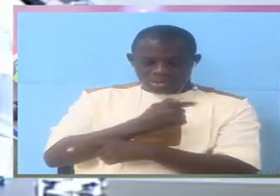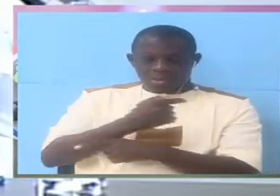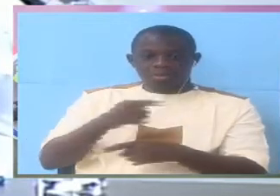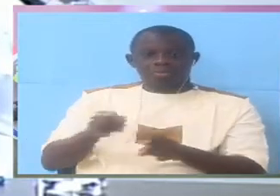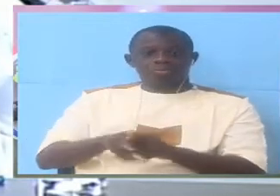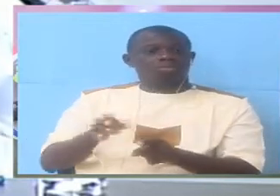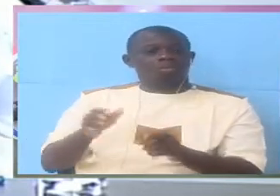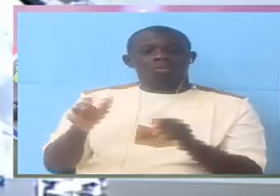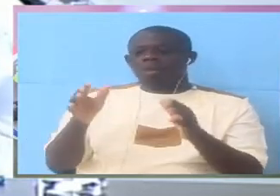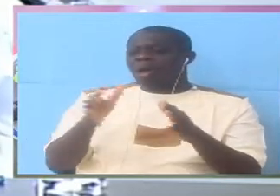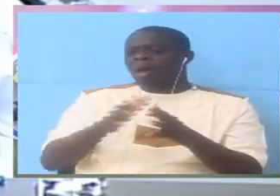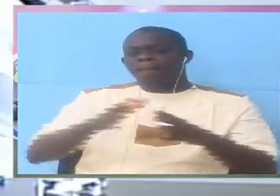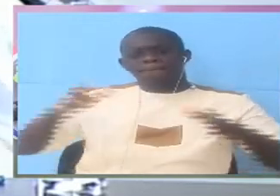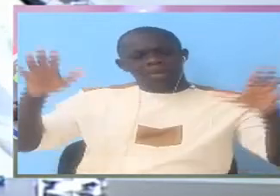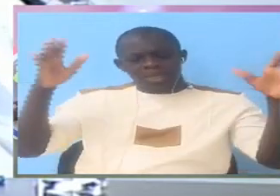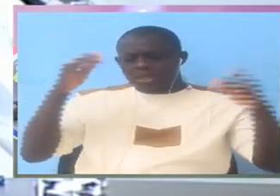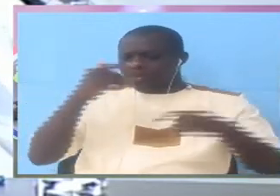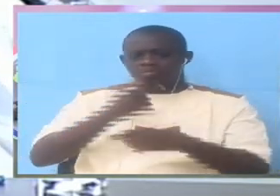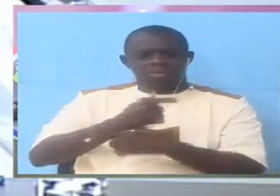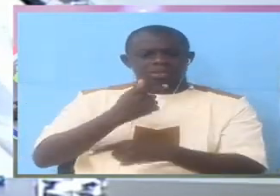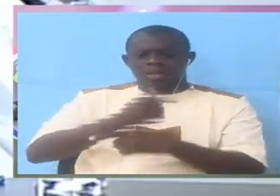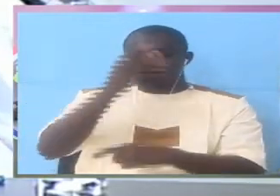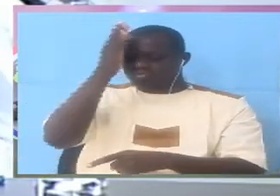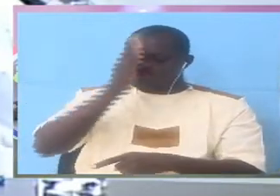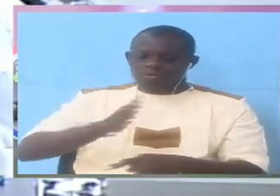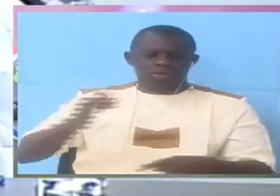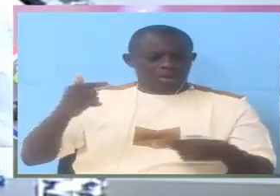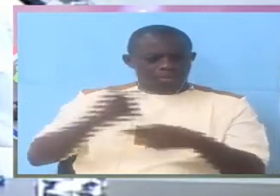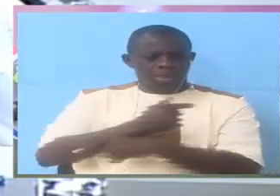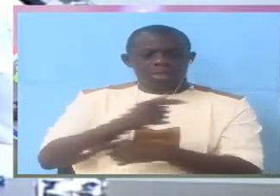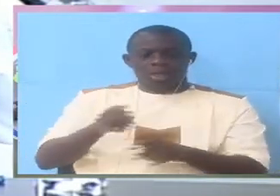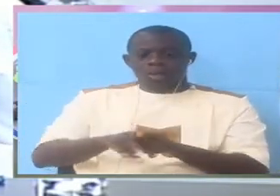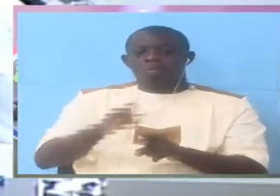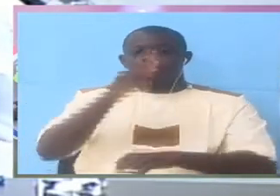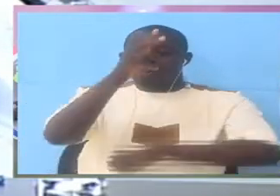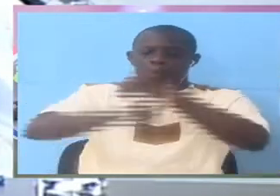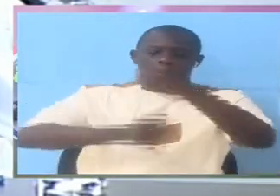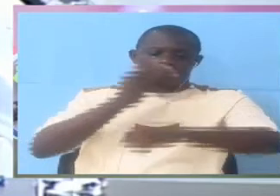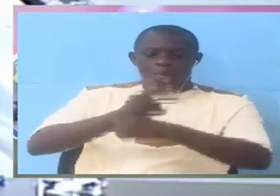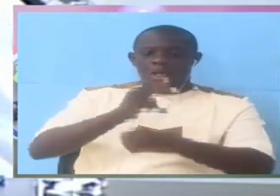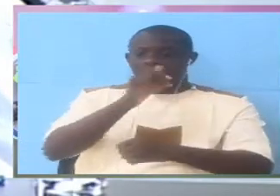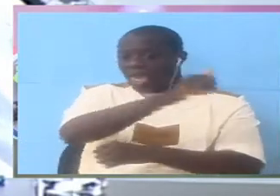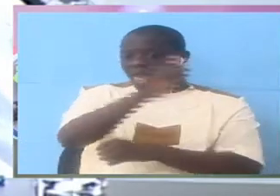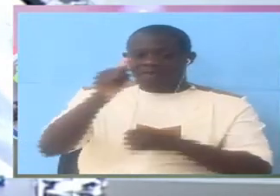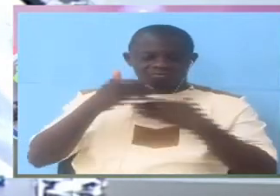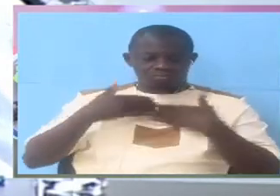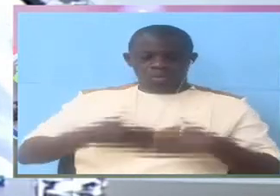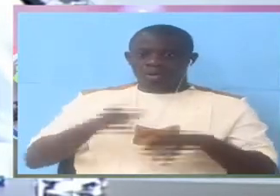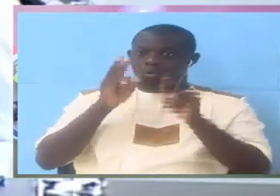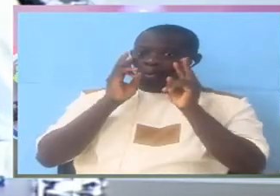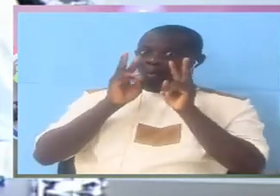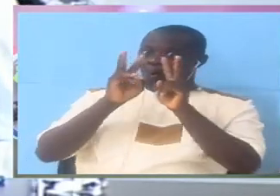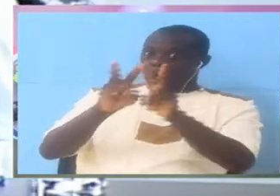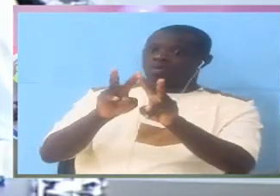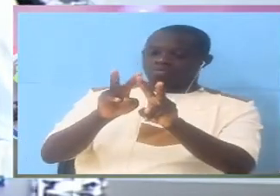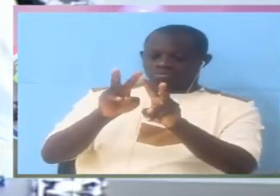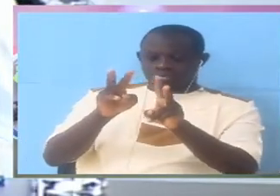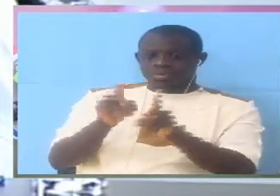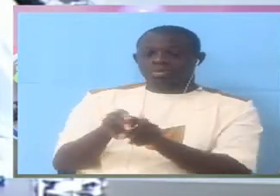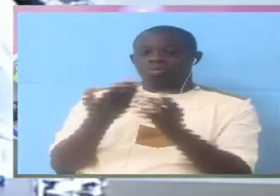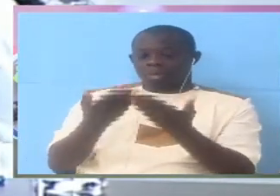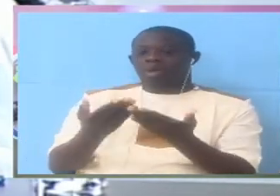Worldwide. Everybody's working. Okay, now let's talk about the correct one. No, let's finish this first. It's a serious one. You